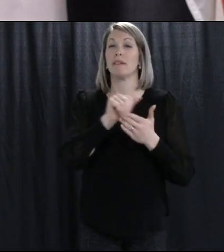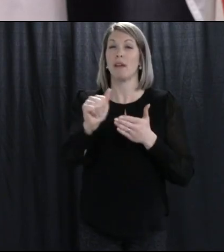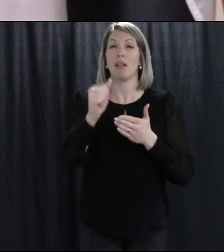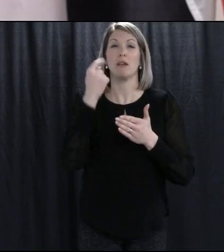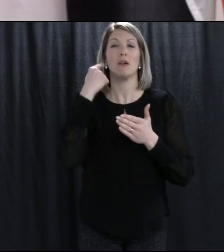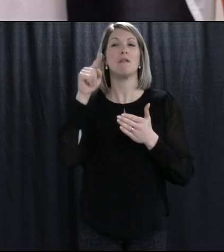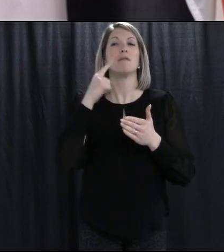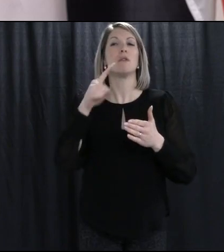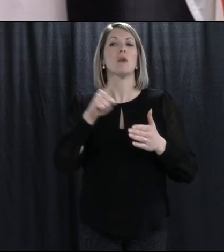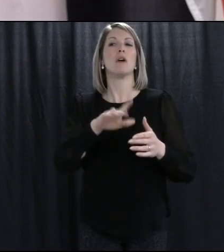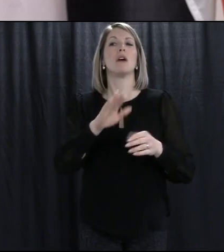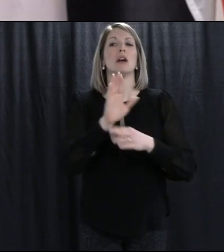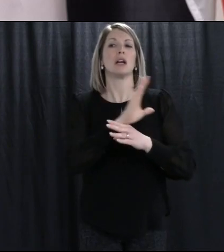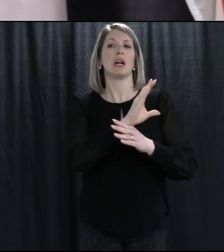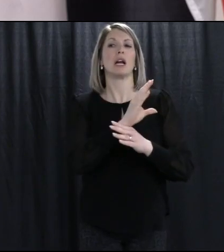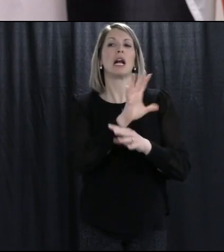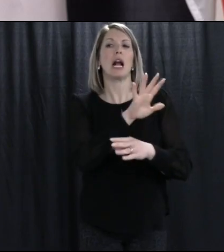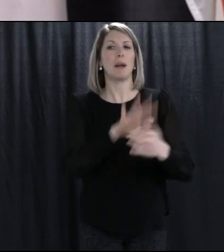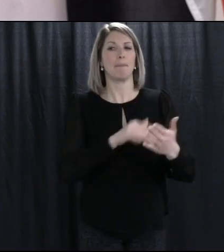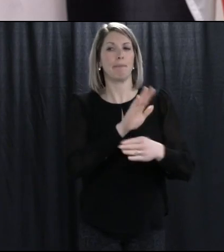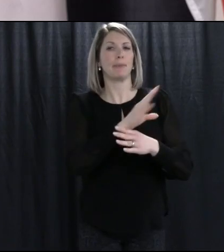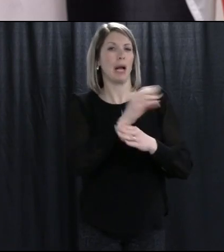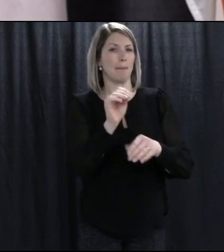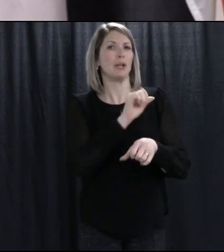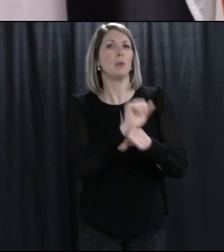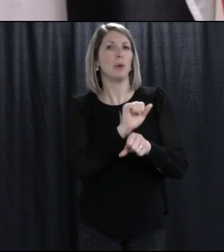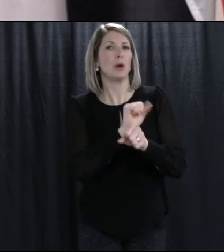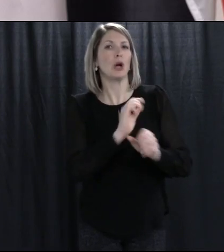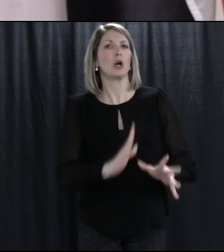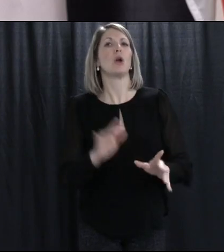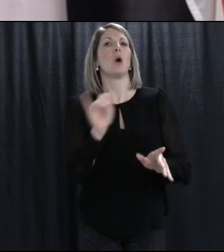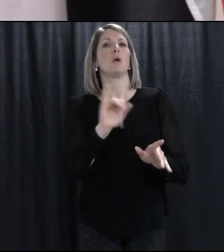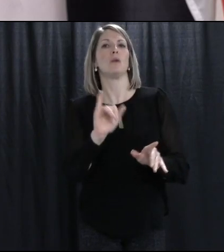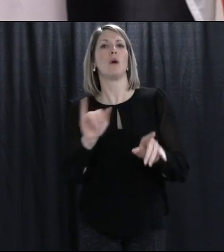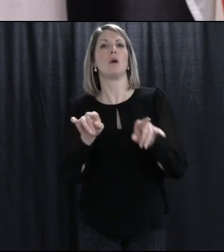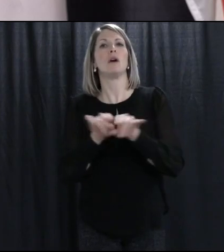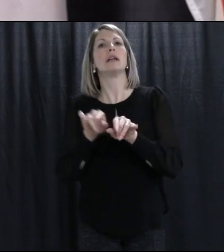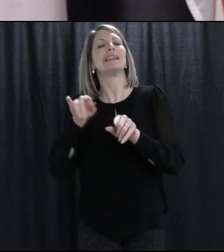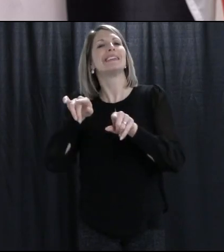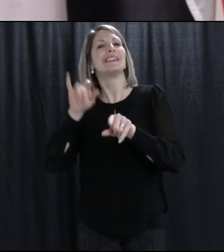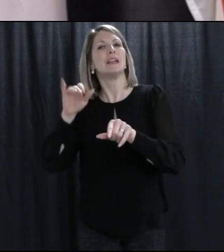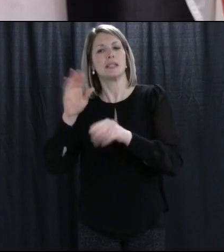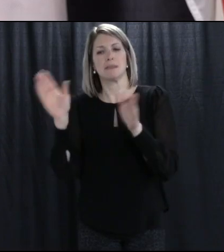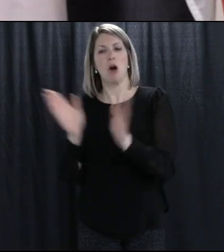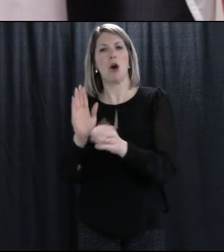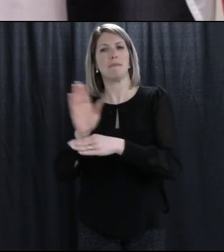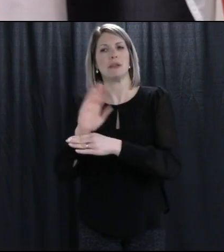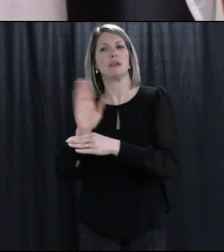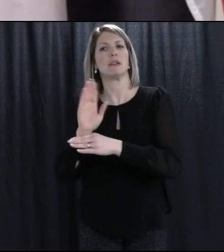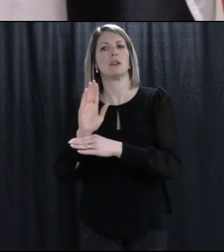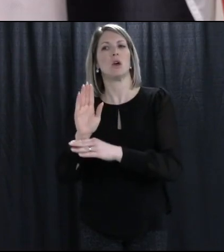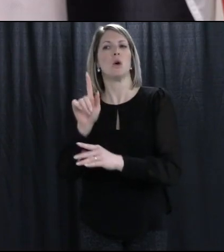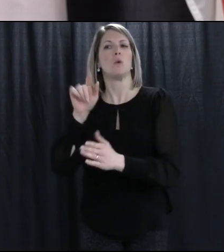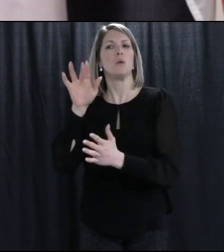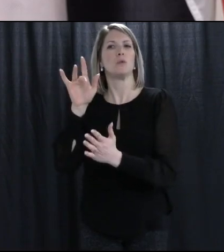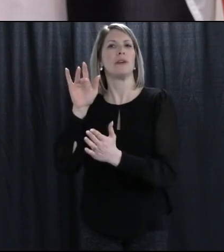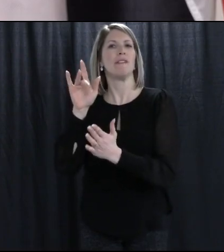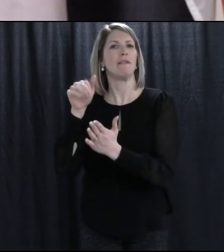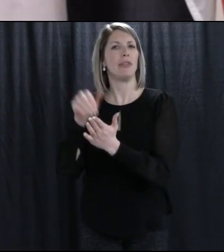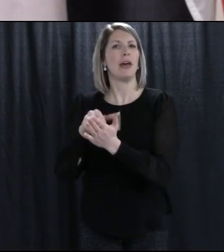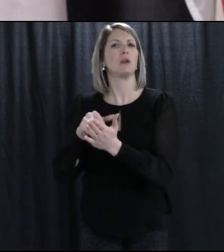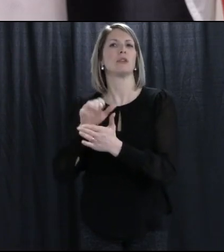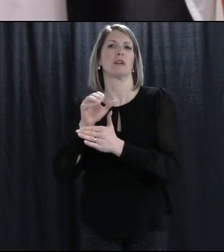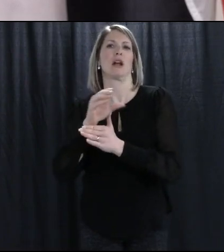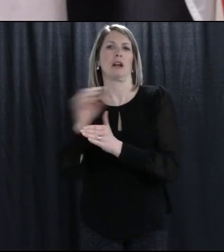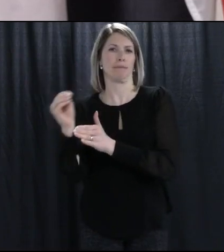$25,000 for the employer. Employers can also benefit from the subsidy, include small businesses, which is important for Newfoundland and Labrador,